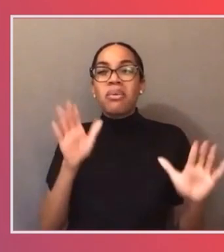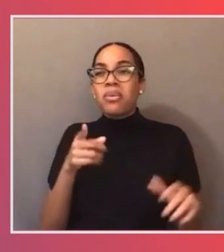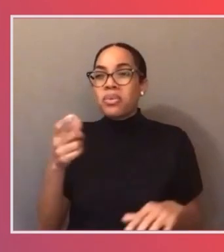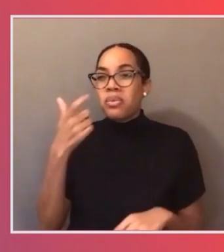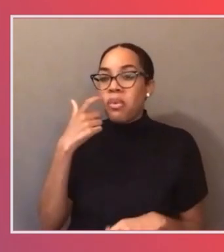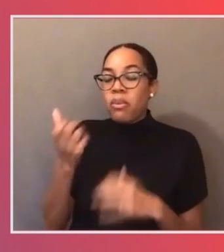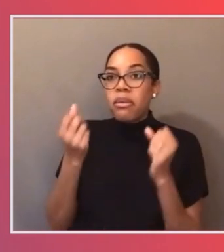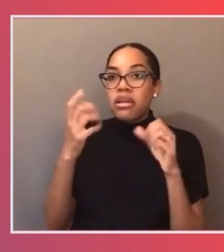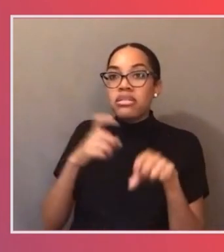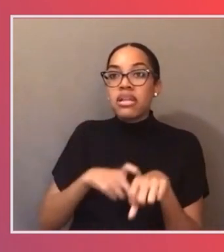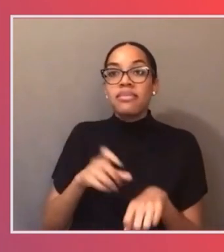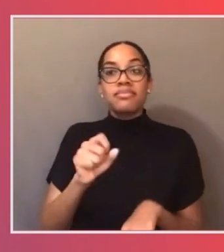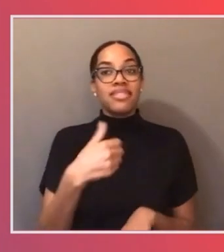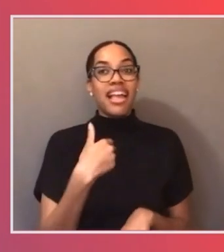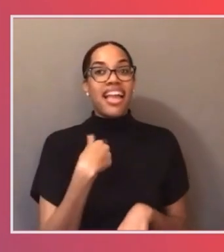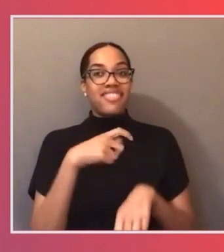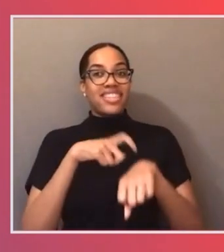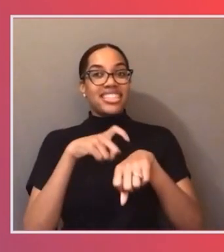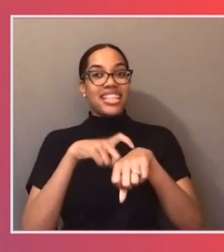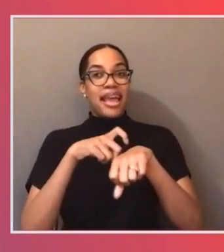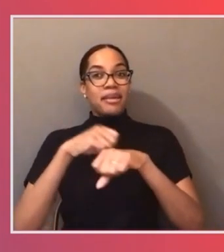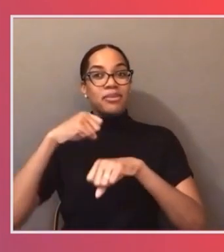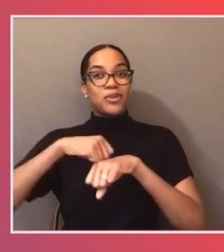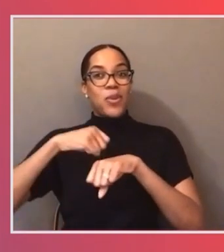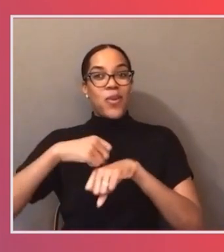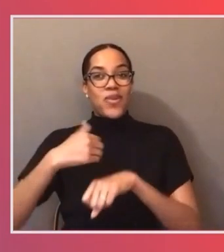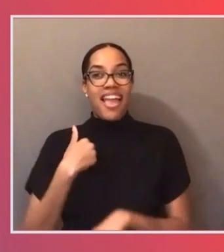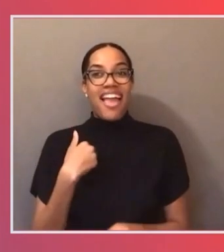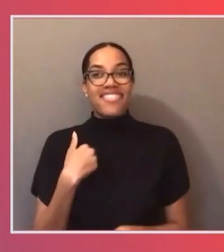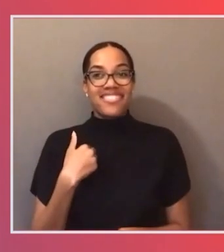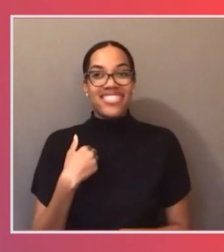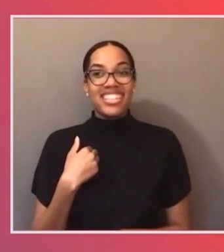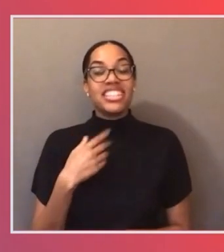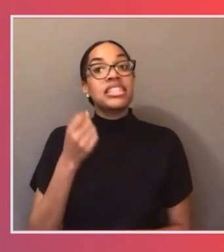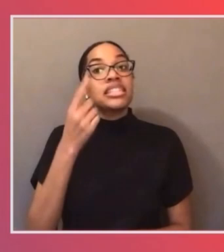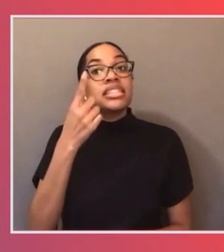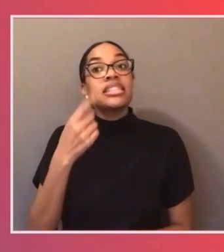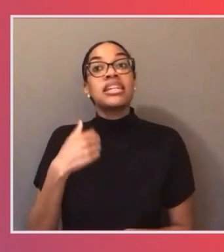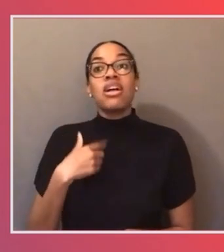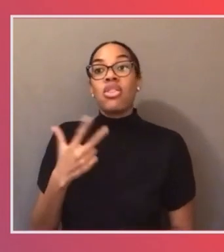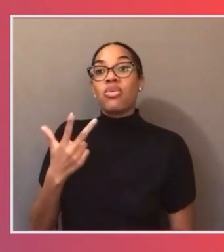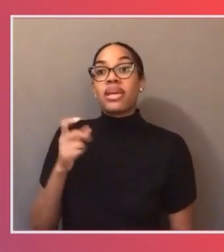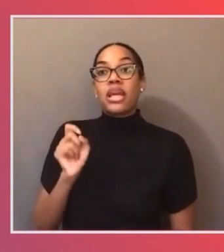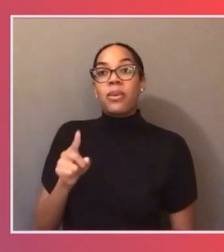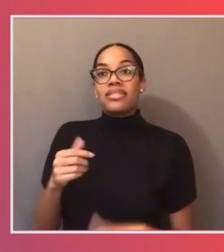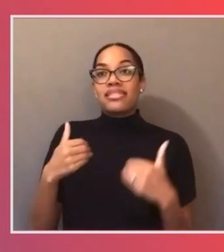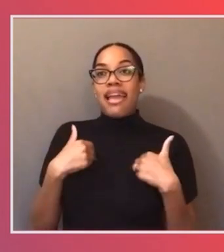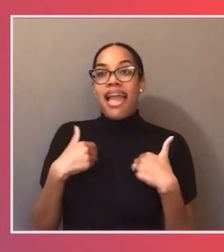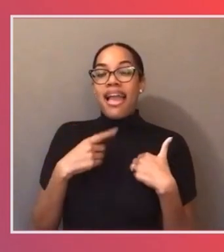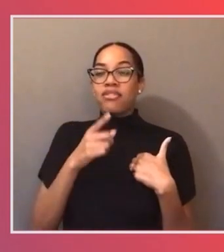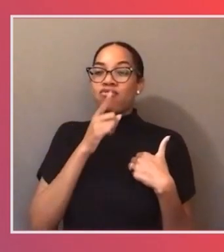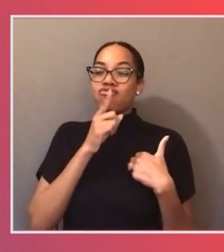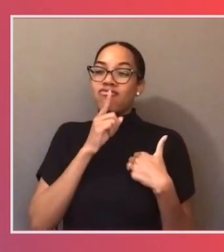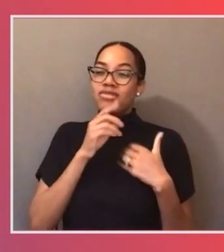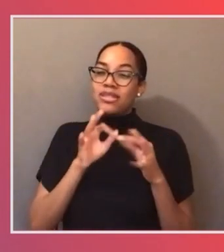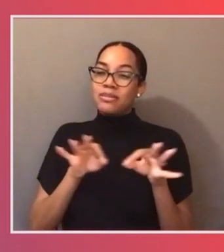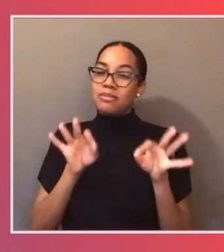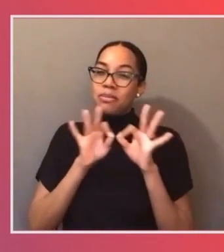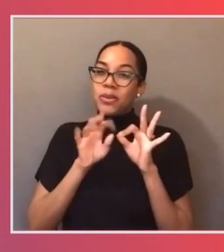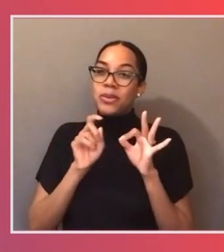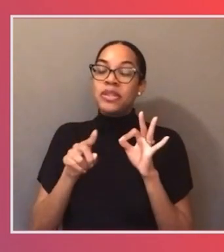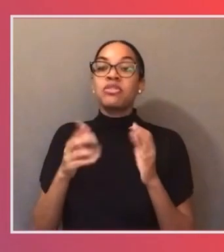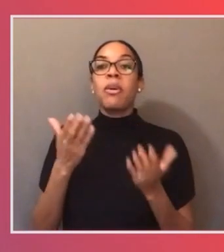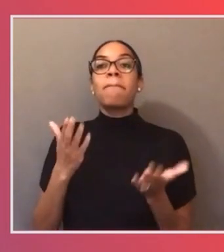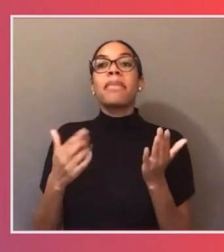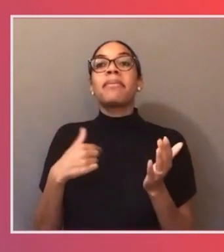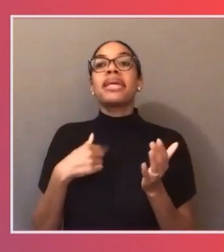3 questions, burning questions that I needed the answers to. So I might have played with the multiverse a little bit. Well, see,